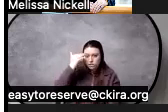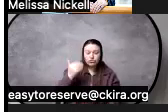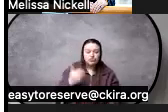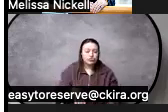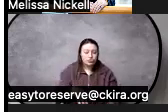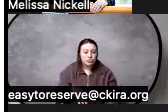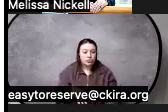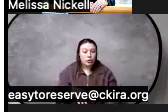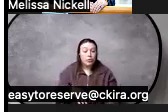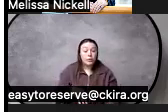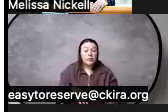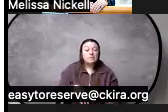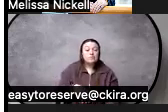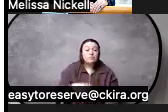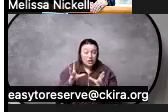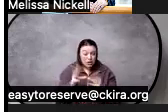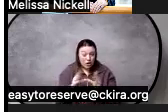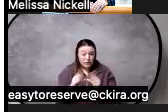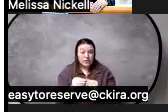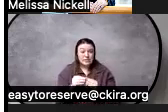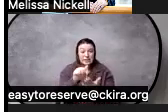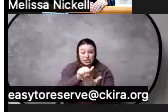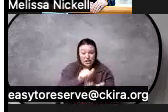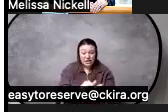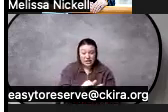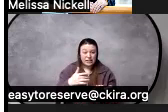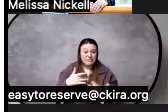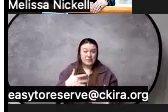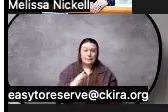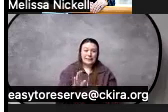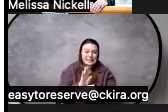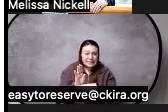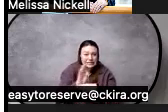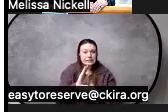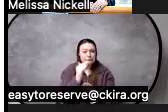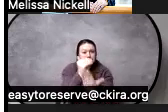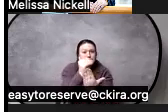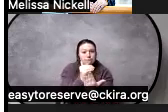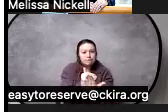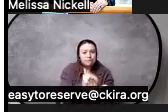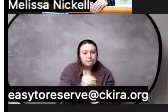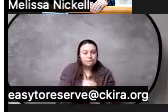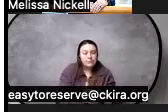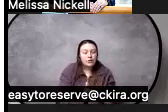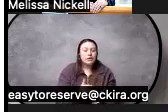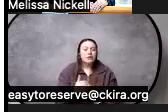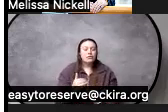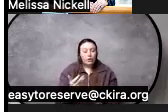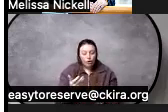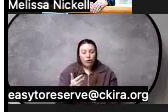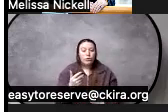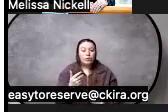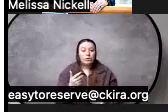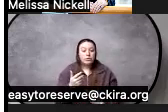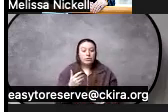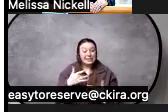at most conferences are full. So about 8 or 9 out of 10 times a person that attends your talk is there